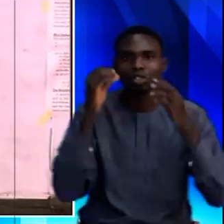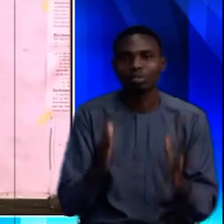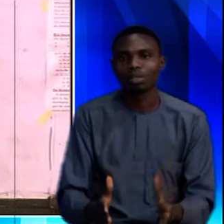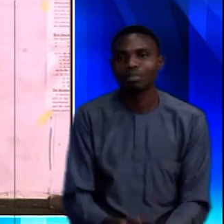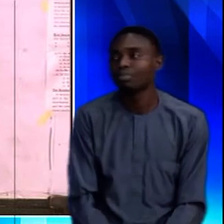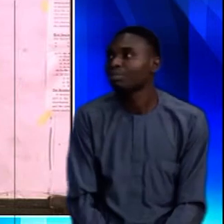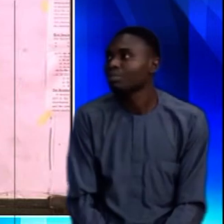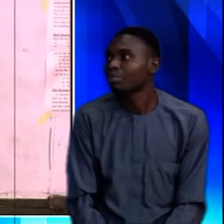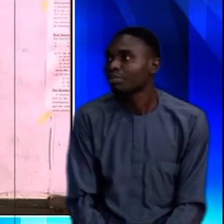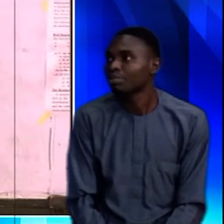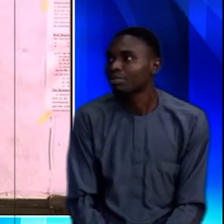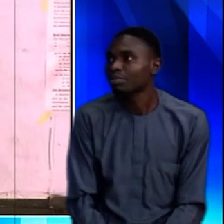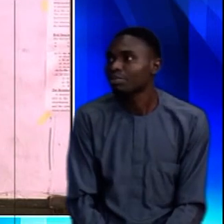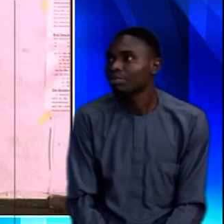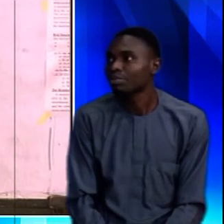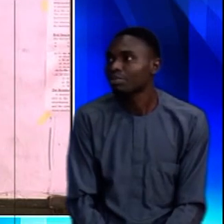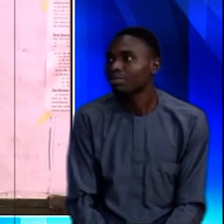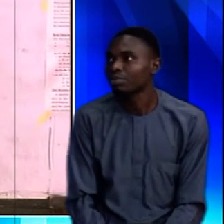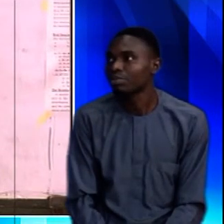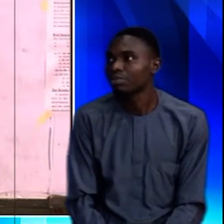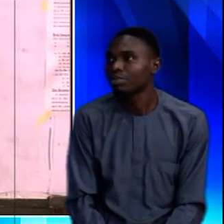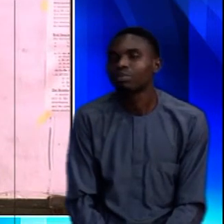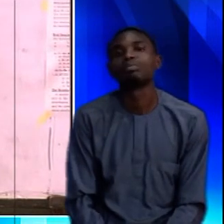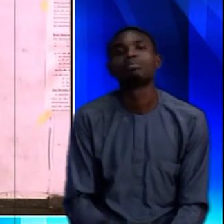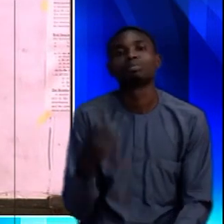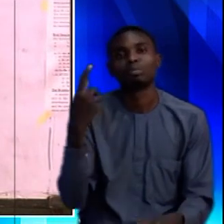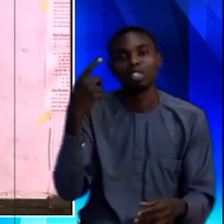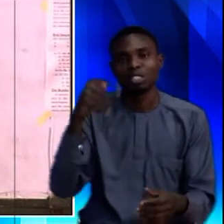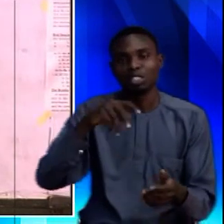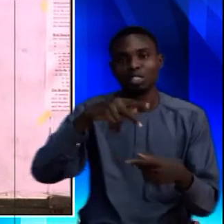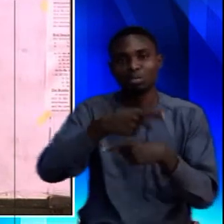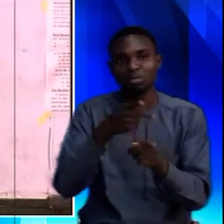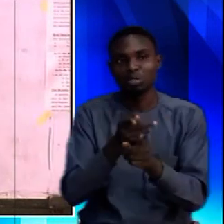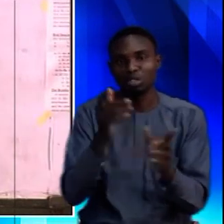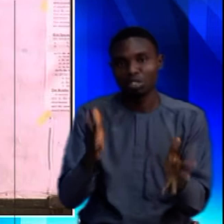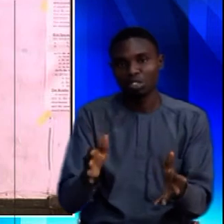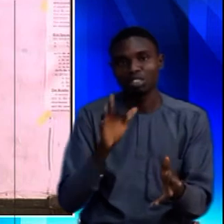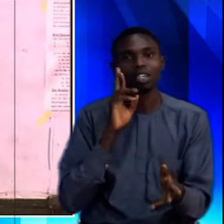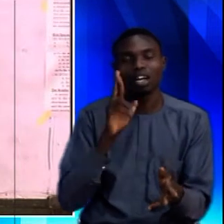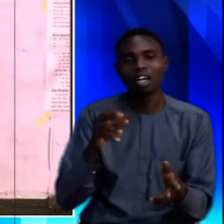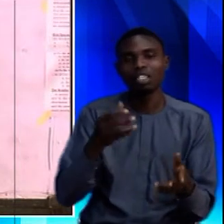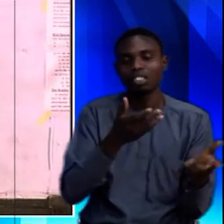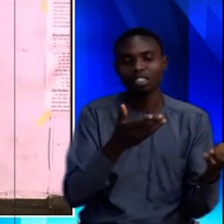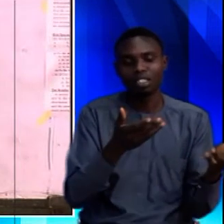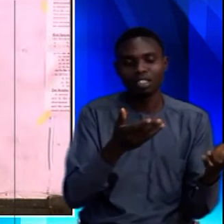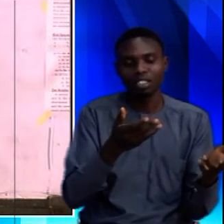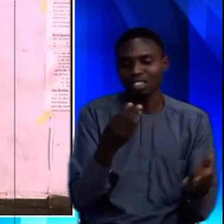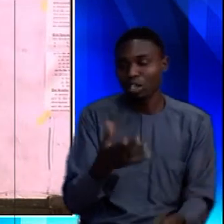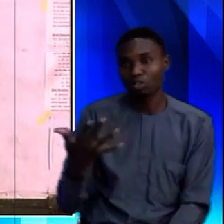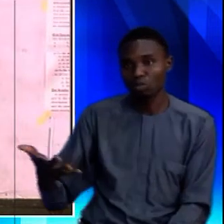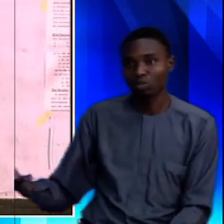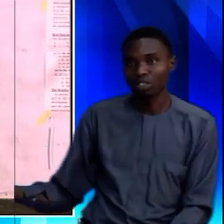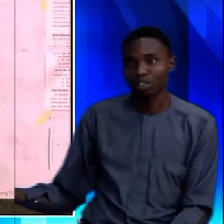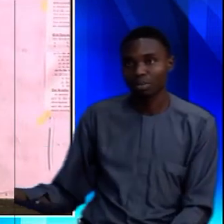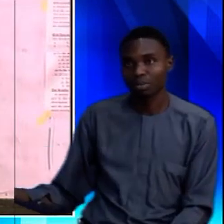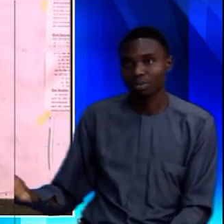when we say the product will also mean the same thing with what? The goods. The good can be divided into two. We